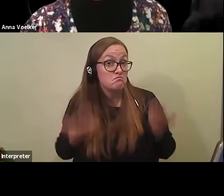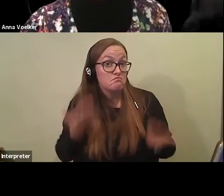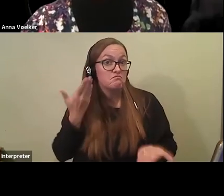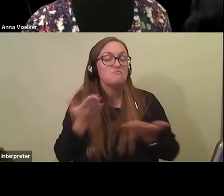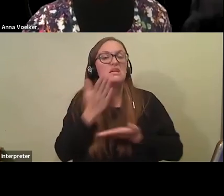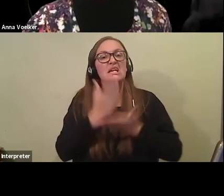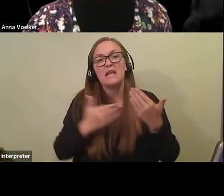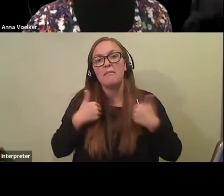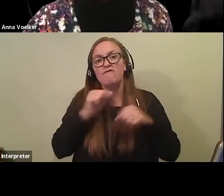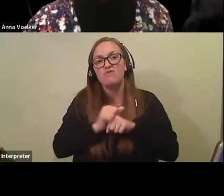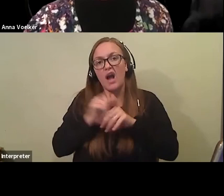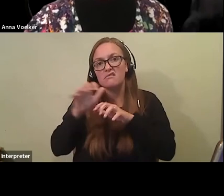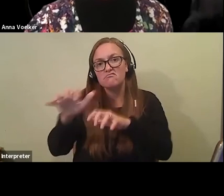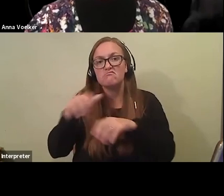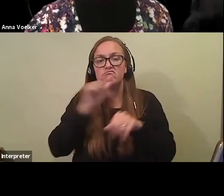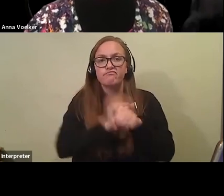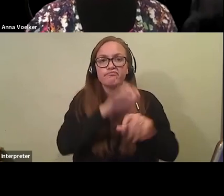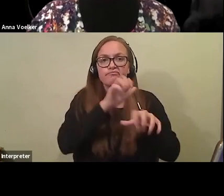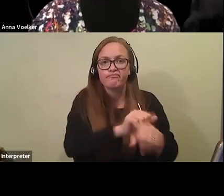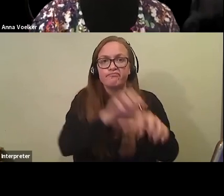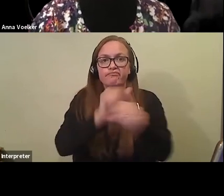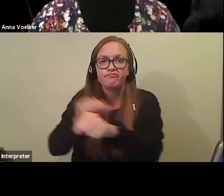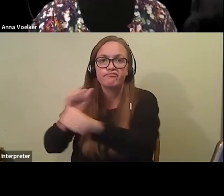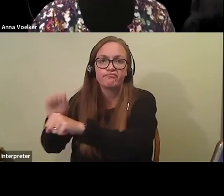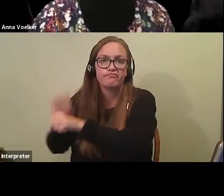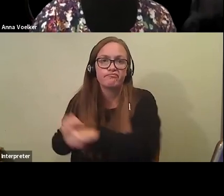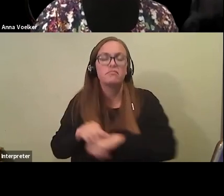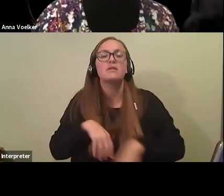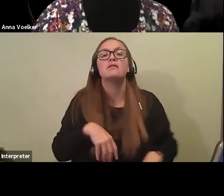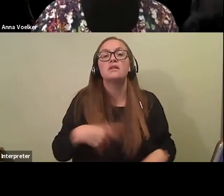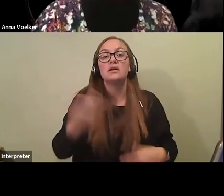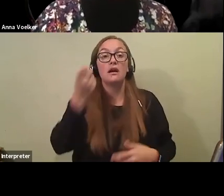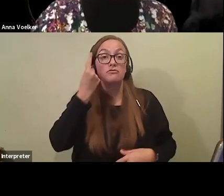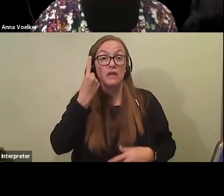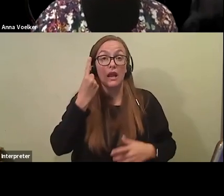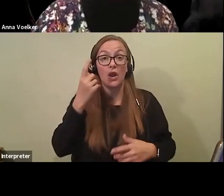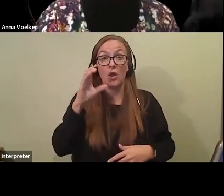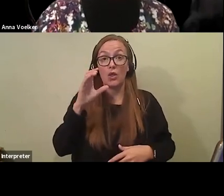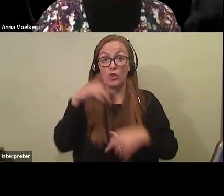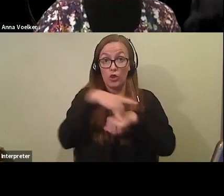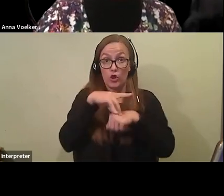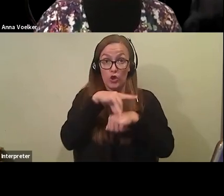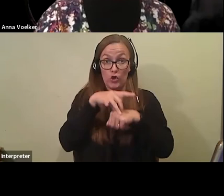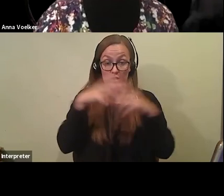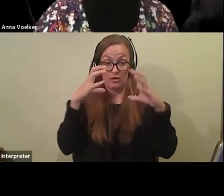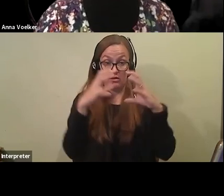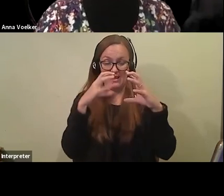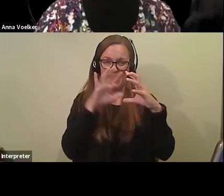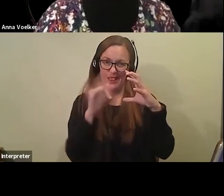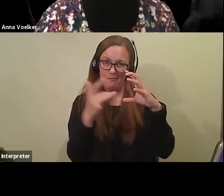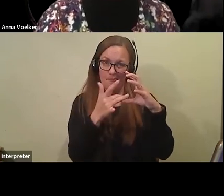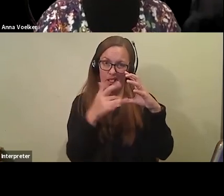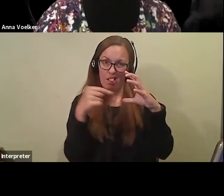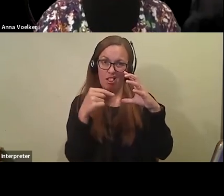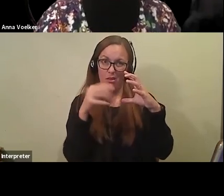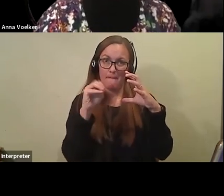to the next level of detail, there could be other challenges. For example, we think that the molten core of the Earth which is liquid, which rotates, giving us a magnetic